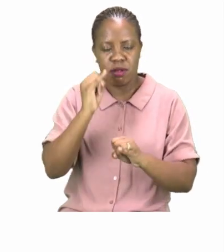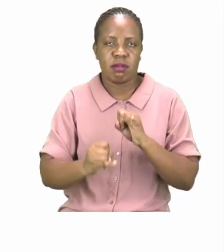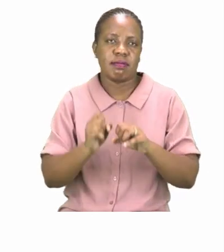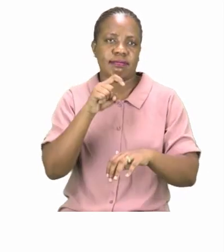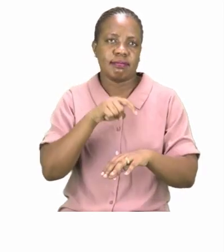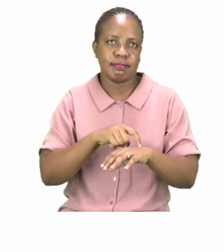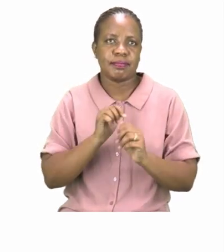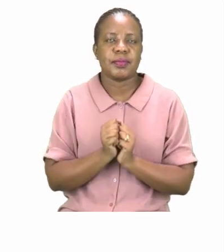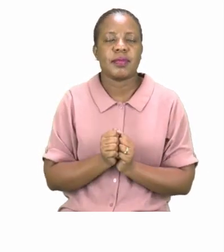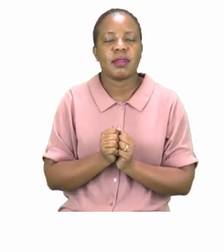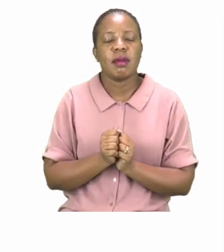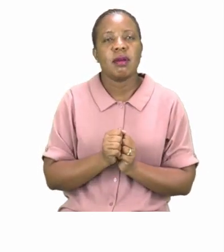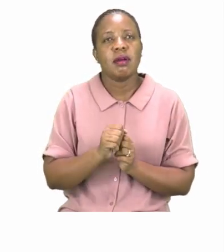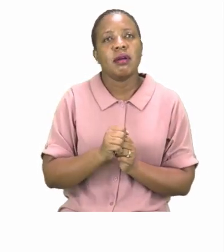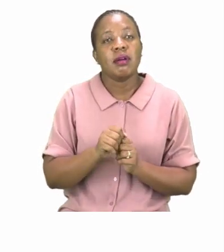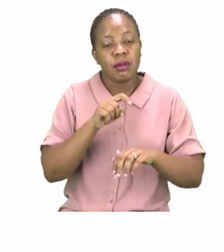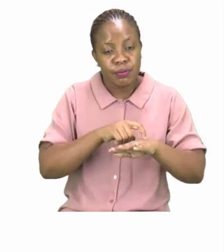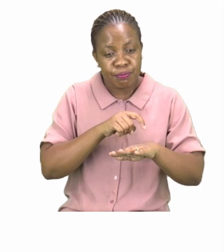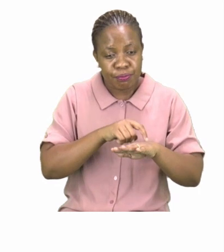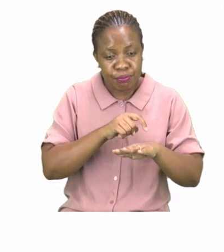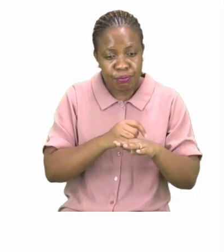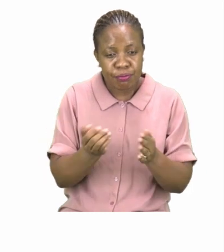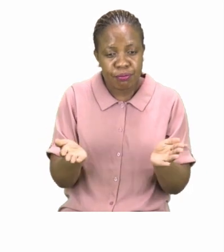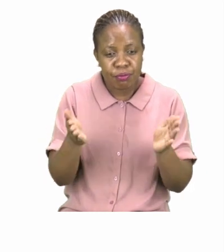funeral, there is a coffin